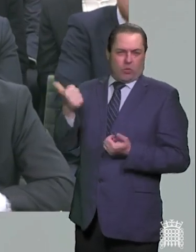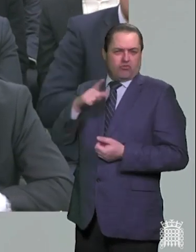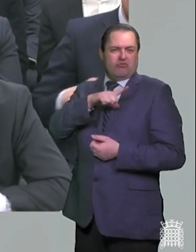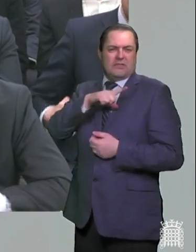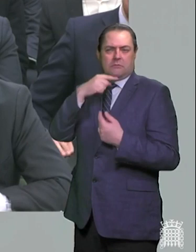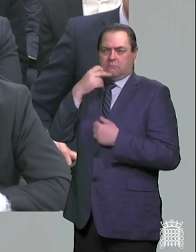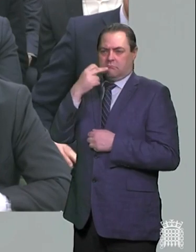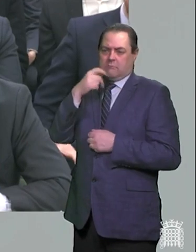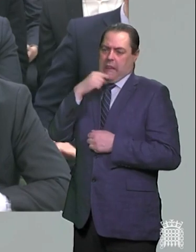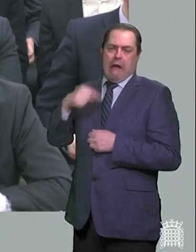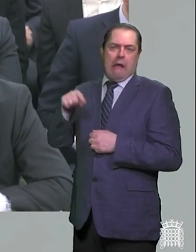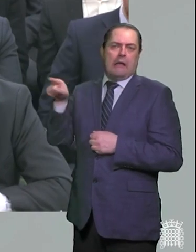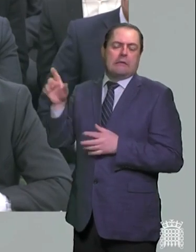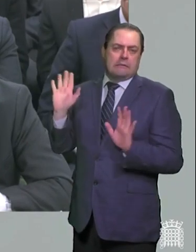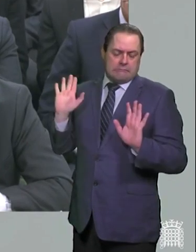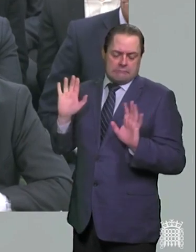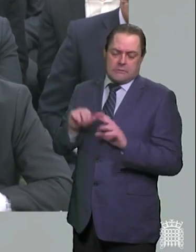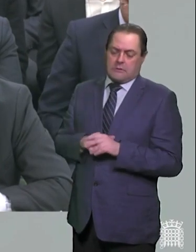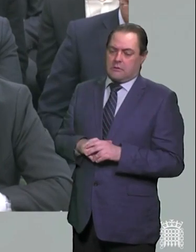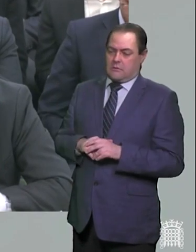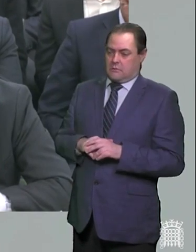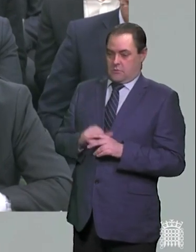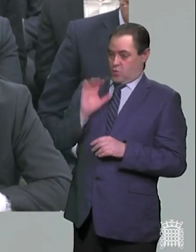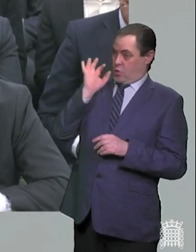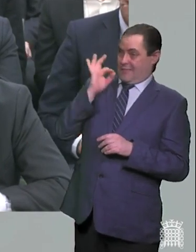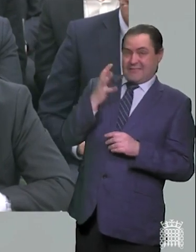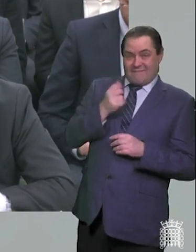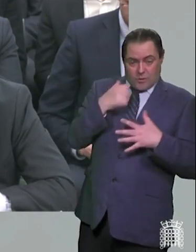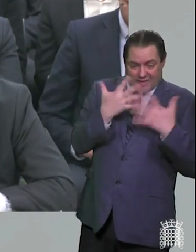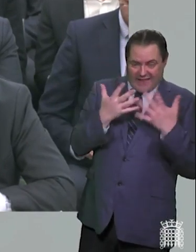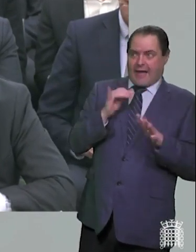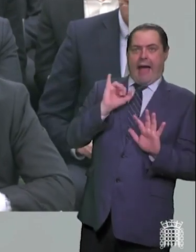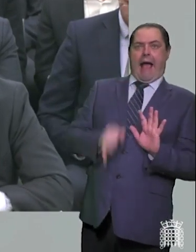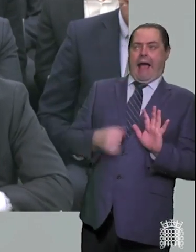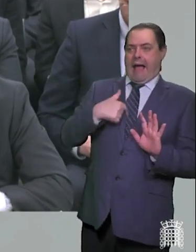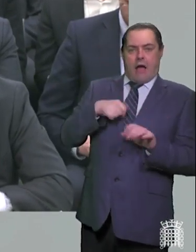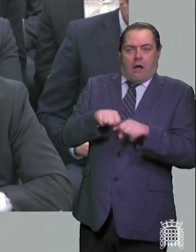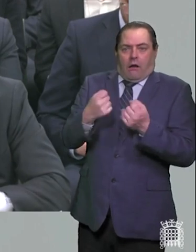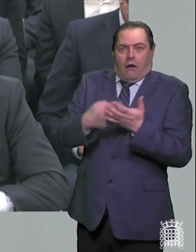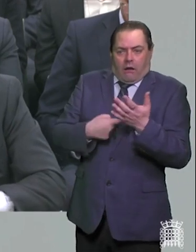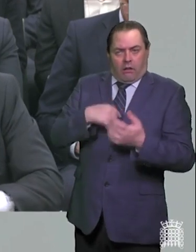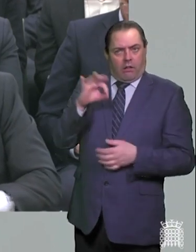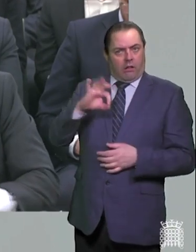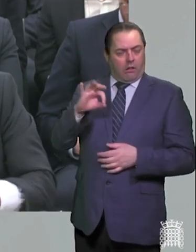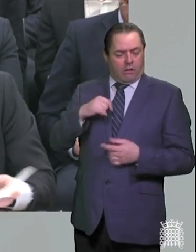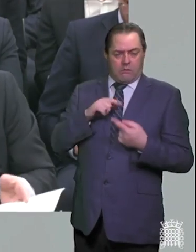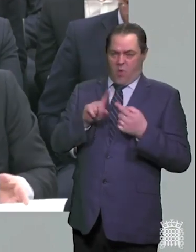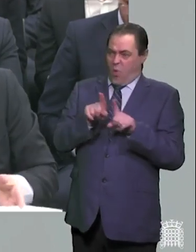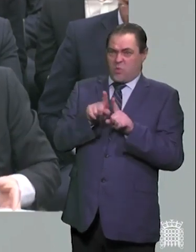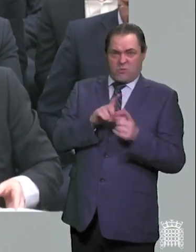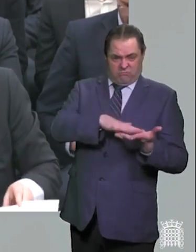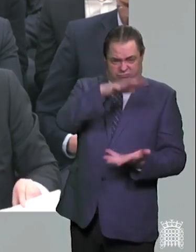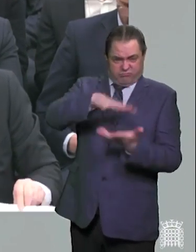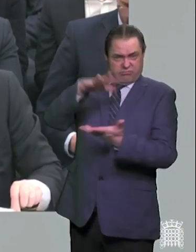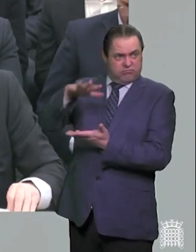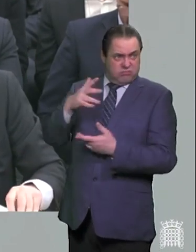lie. Not only has the committee found nothing incriminating, it has gathered a huge amount of evidence which demonstrates very clearly